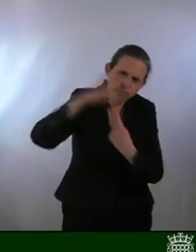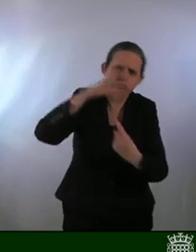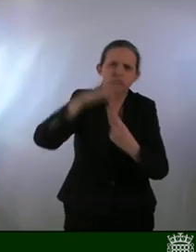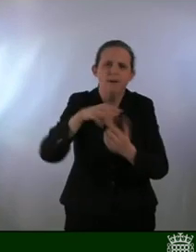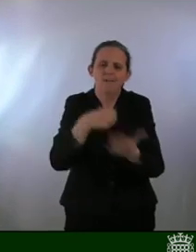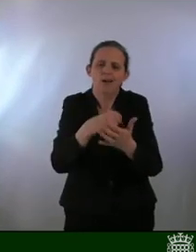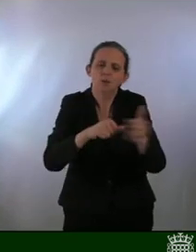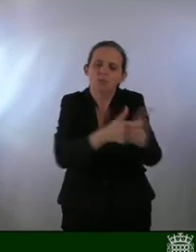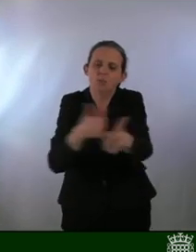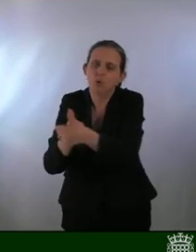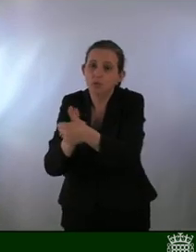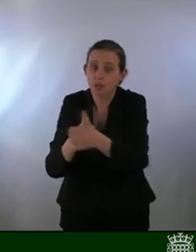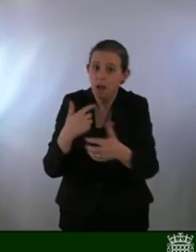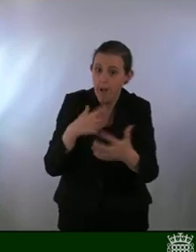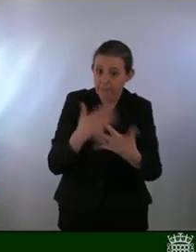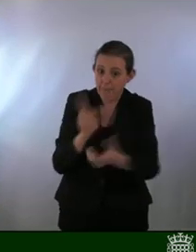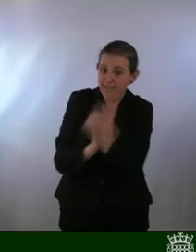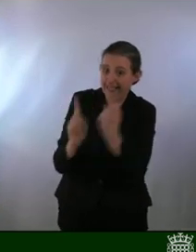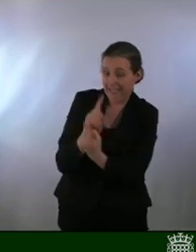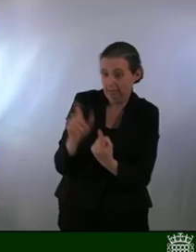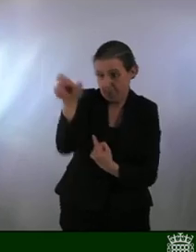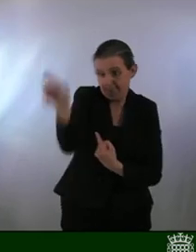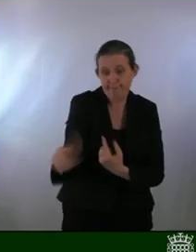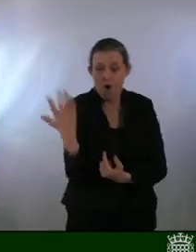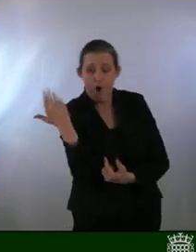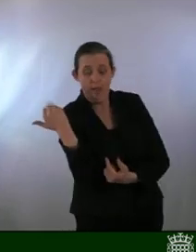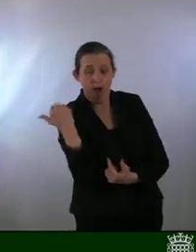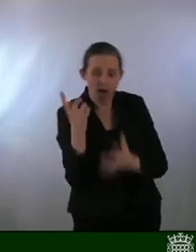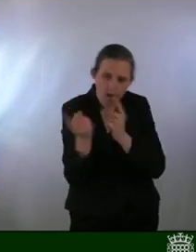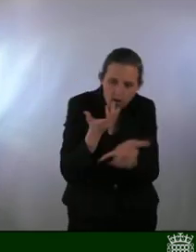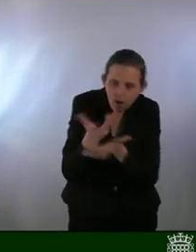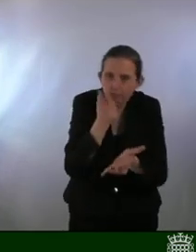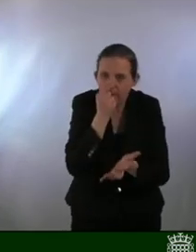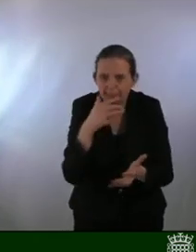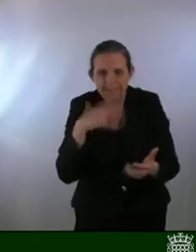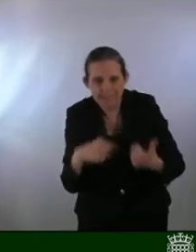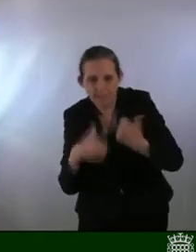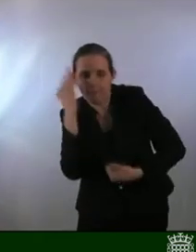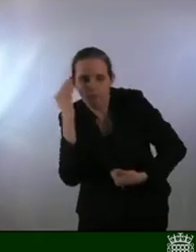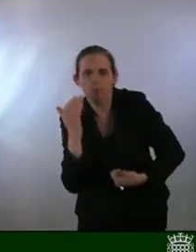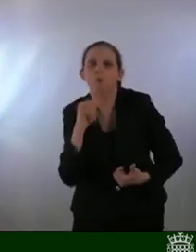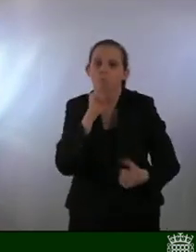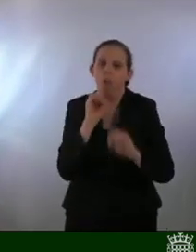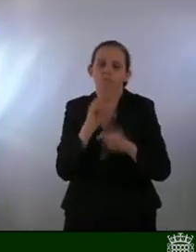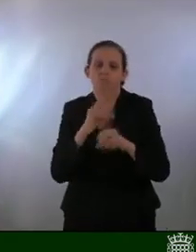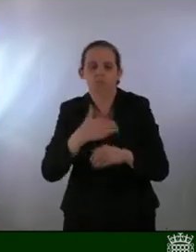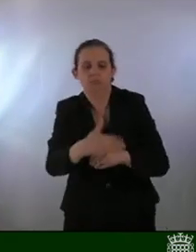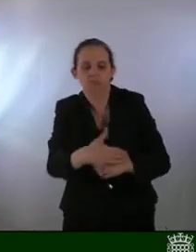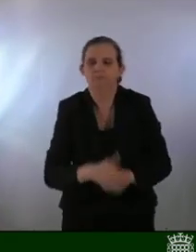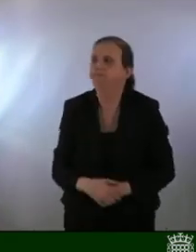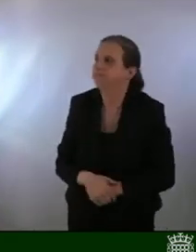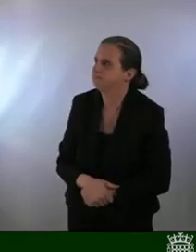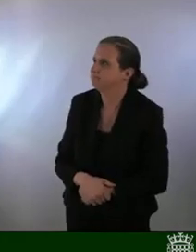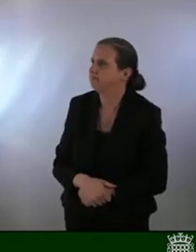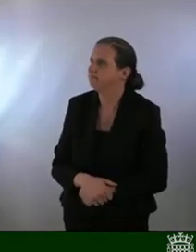meeting with the Honourable Gentleman earlier today about what further might be needed. Peter Bottomley.